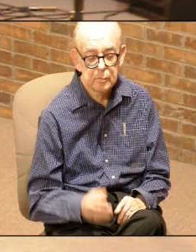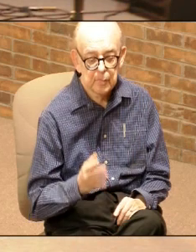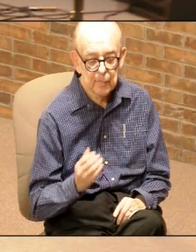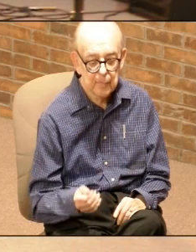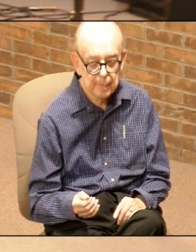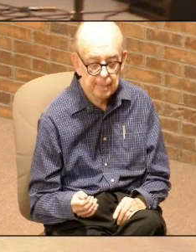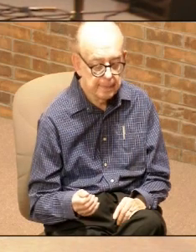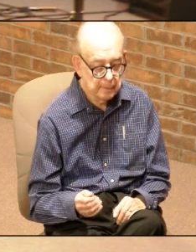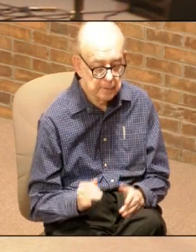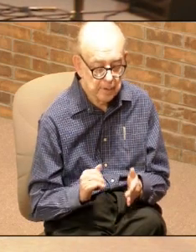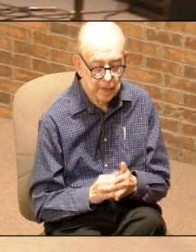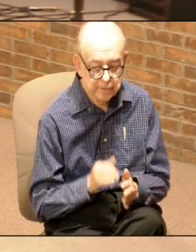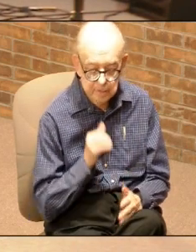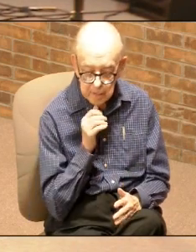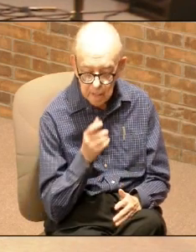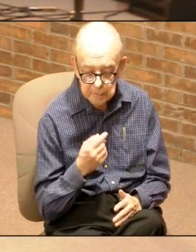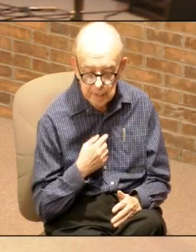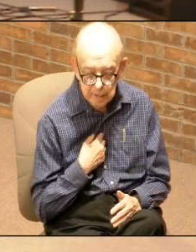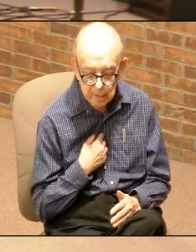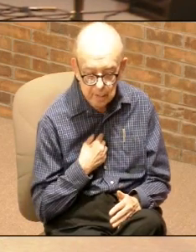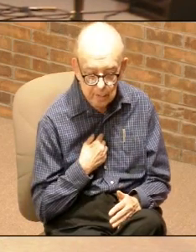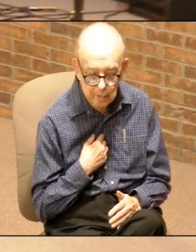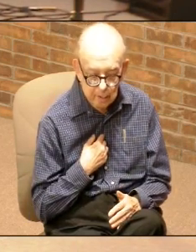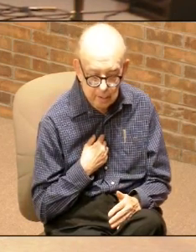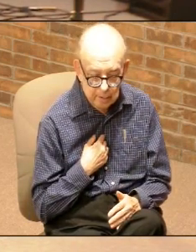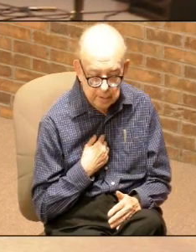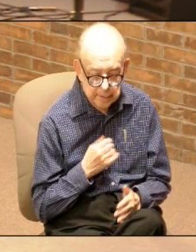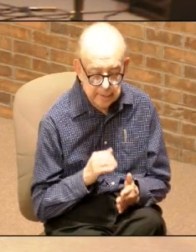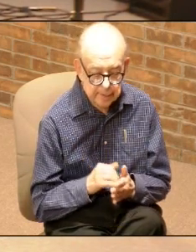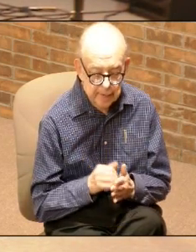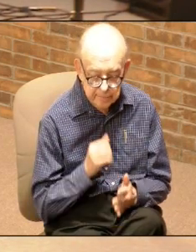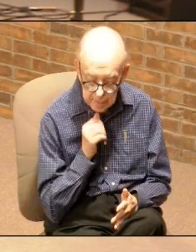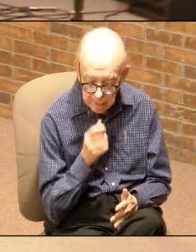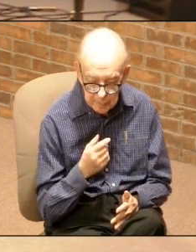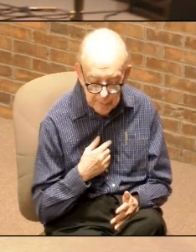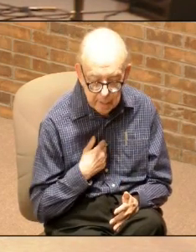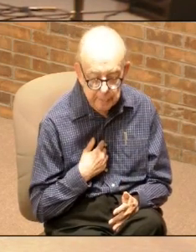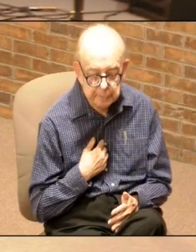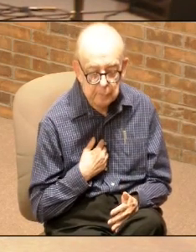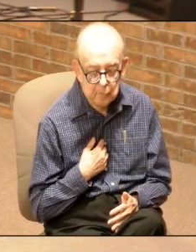because that's not me. That's not who I am.